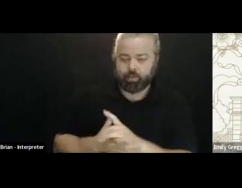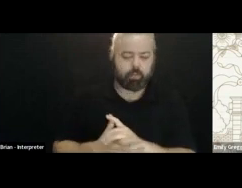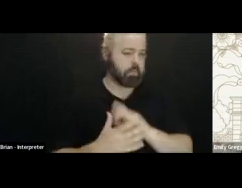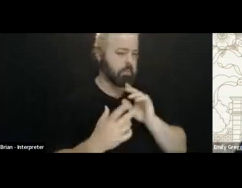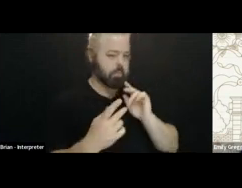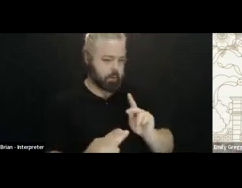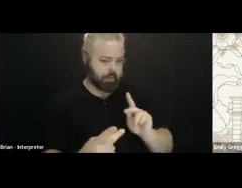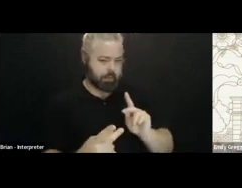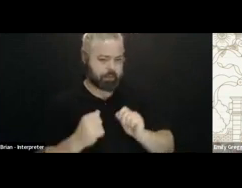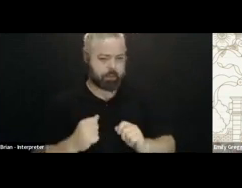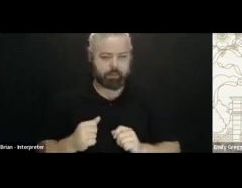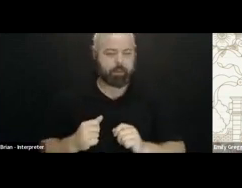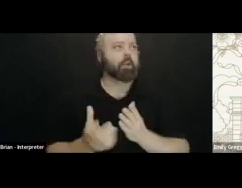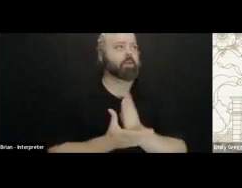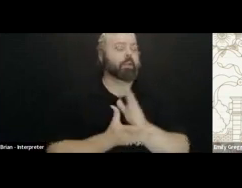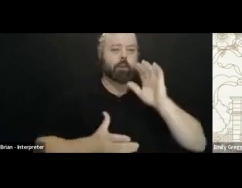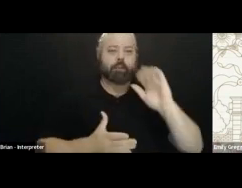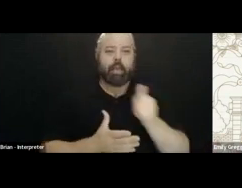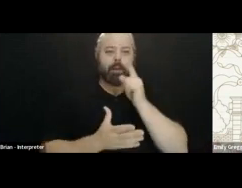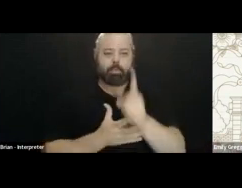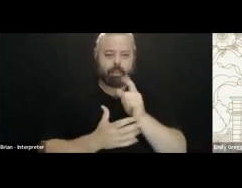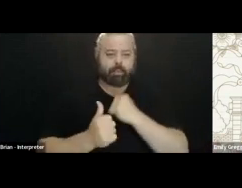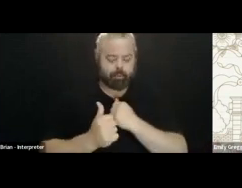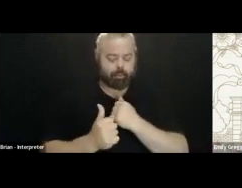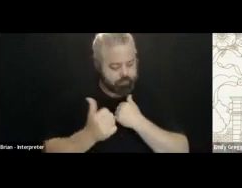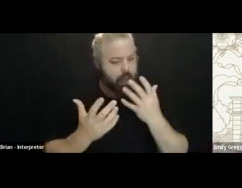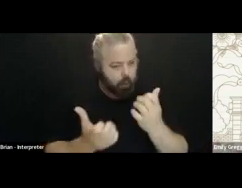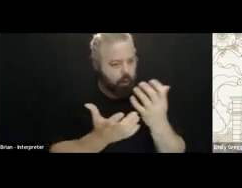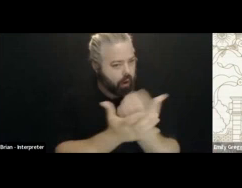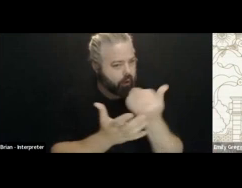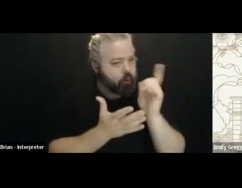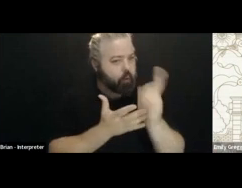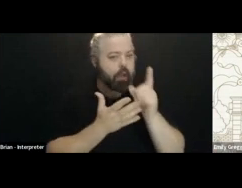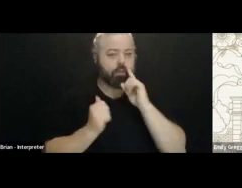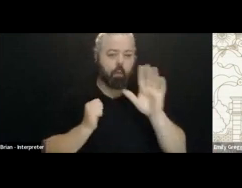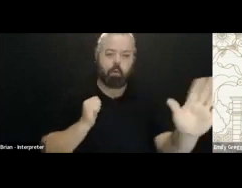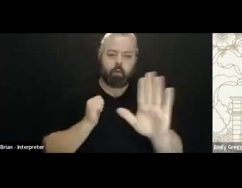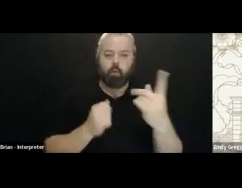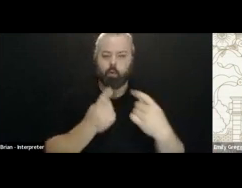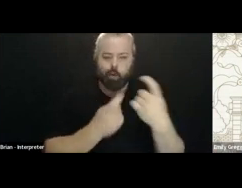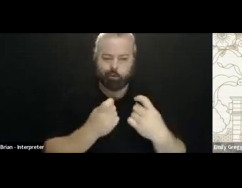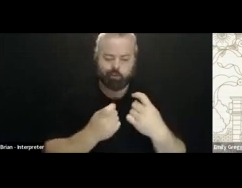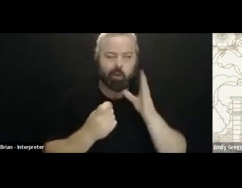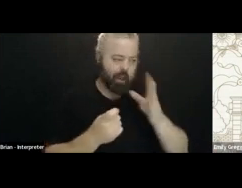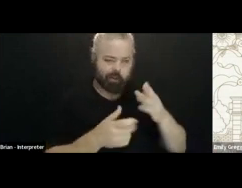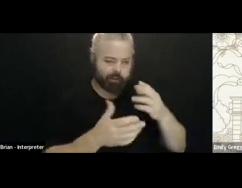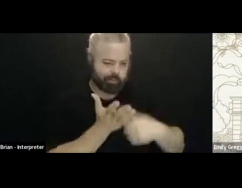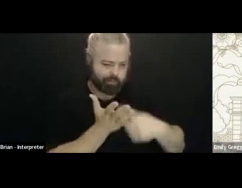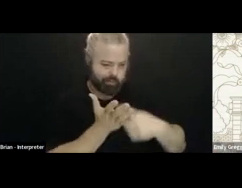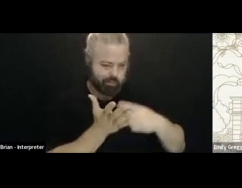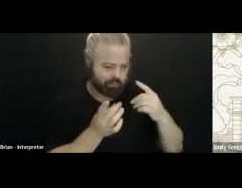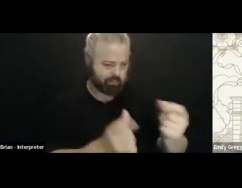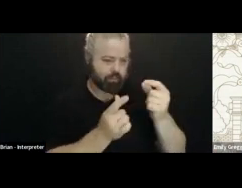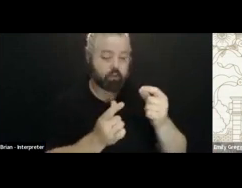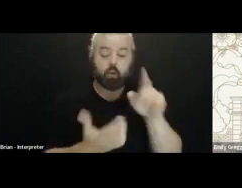Perfect. All right, 10 minutes, because I want to allow a few minutes for questions. So we'll breeze kind of through this. Designing for email. Less is